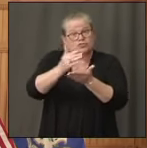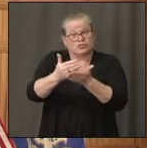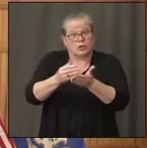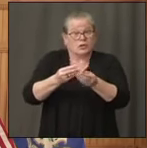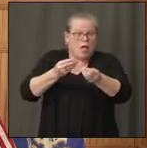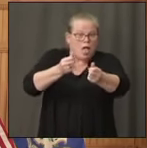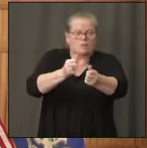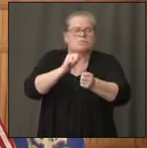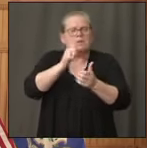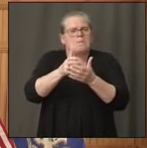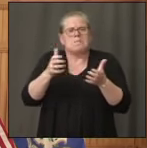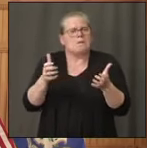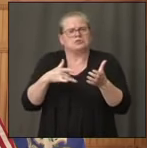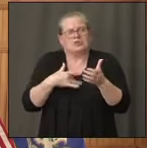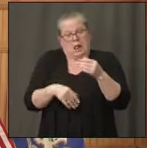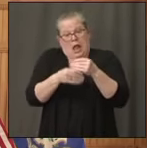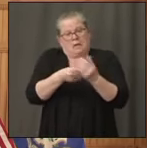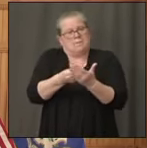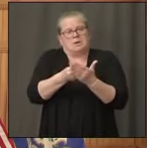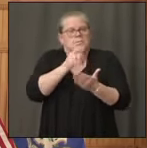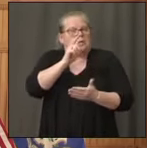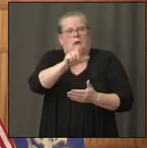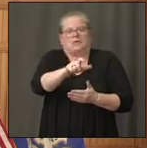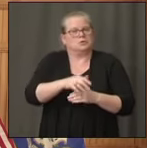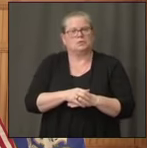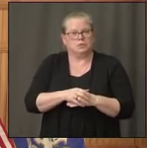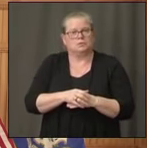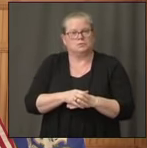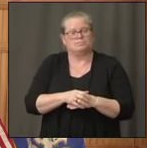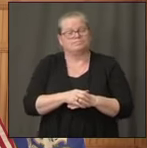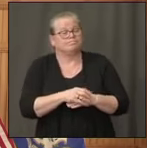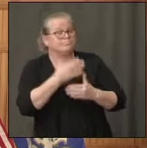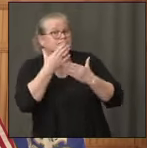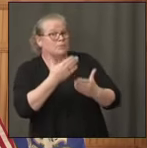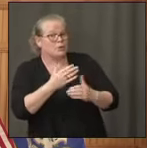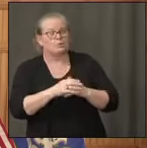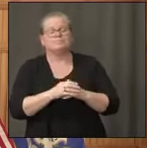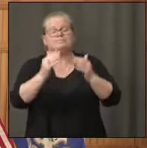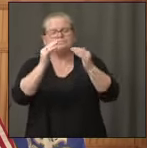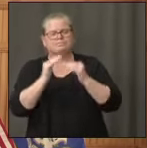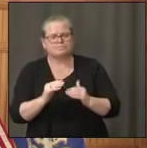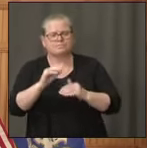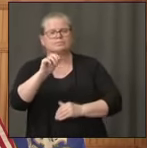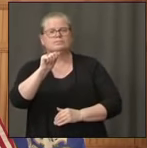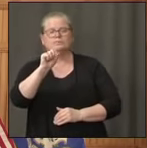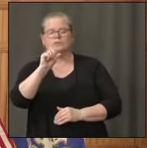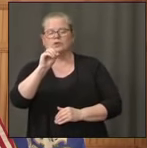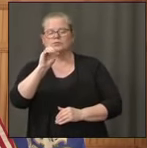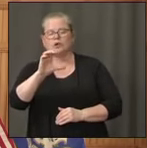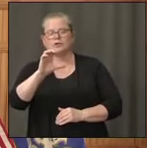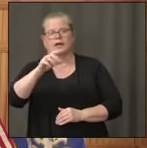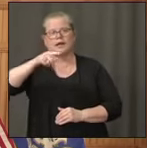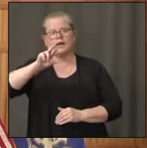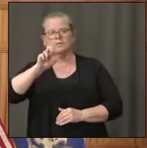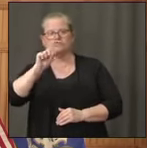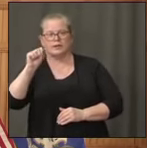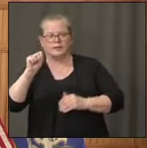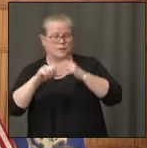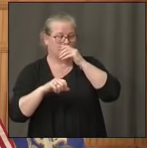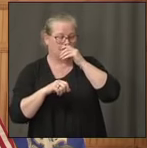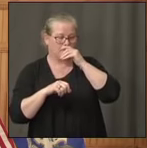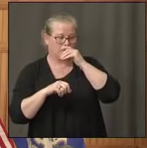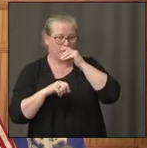The Associated Press. Thanks, Max. Good afternoon, everyone. Governor, in light of the pandemic, there's been